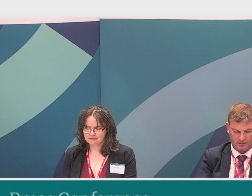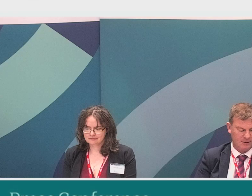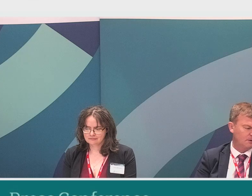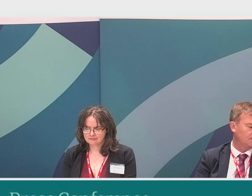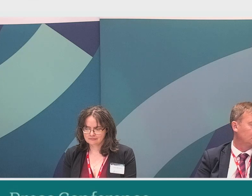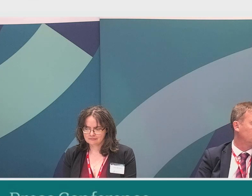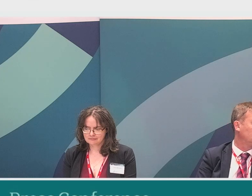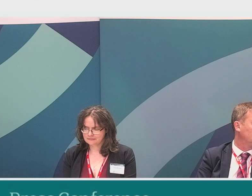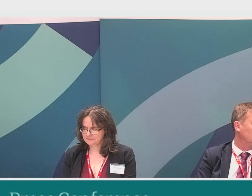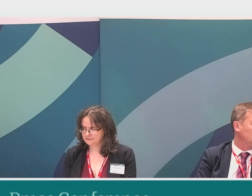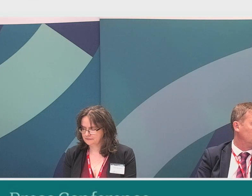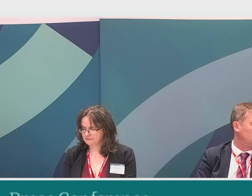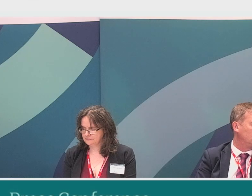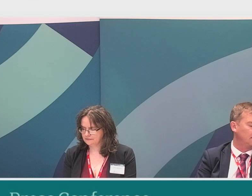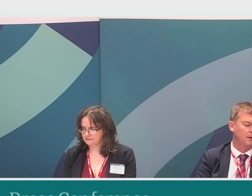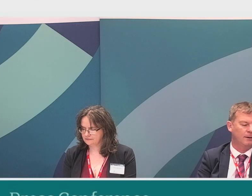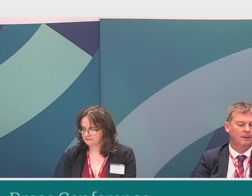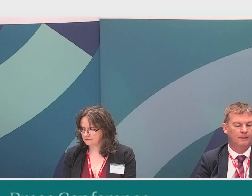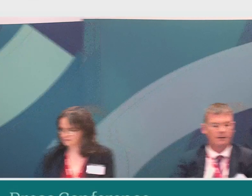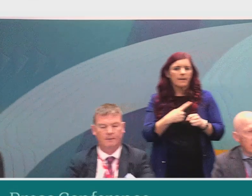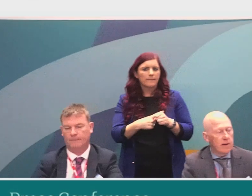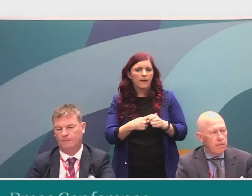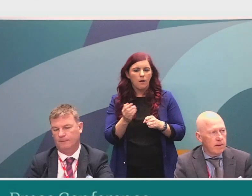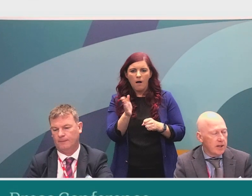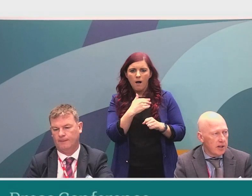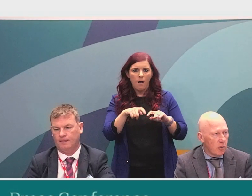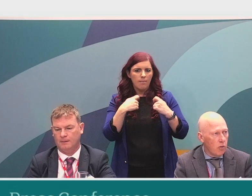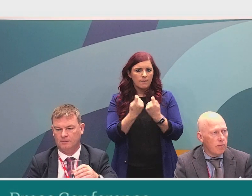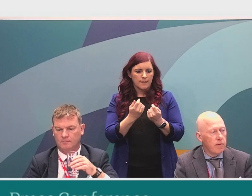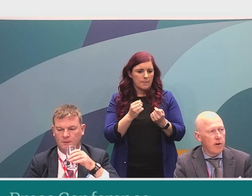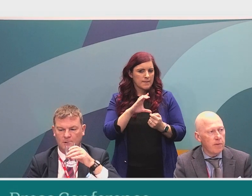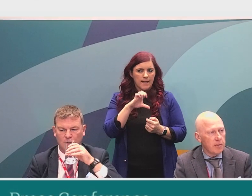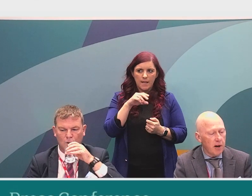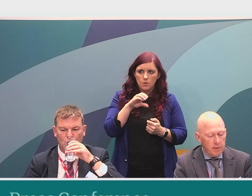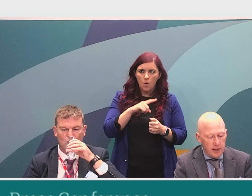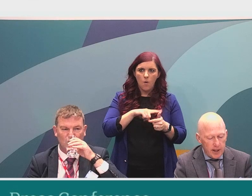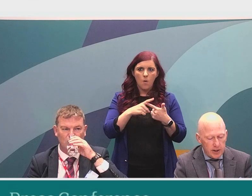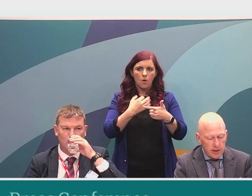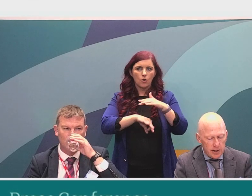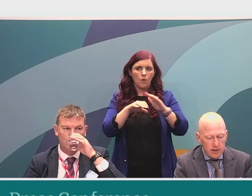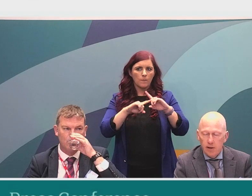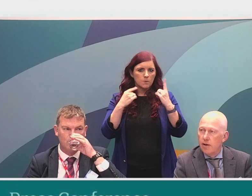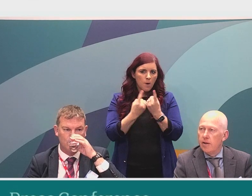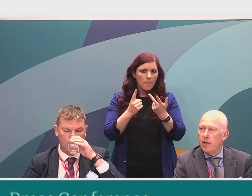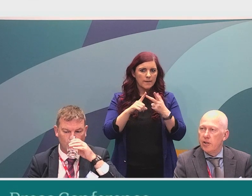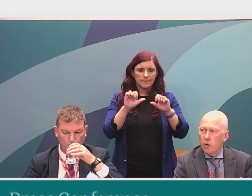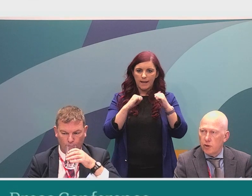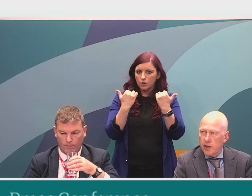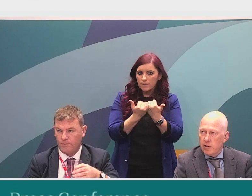I'd also like to thank again all the teams in the CSO, the government departments and agencies,